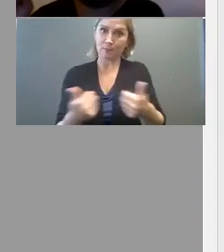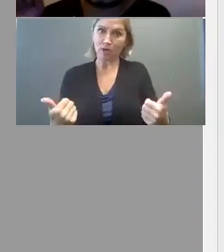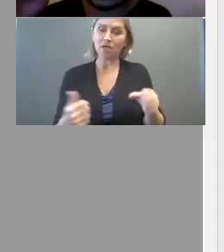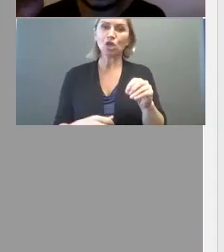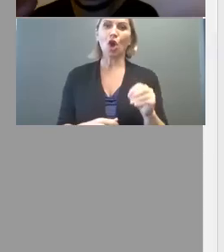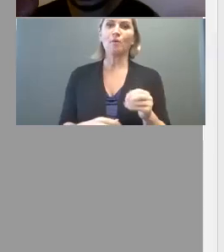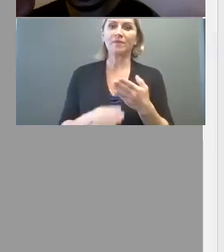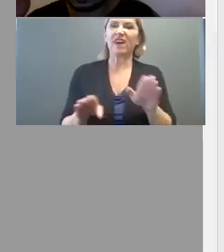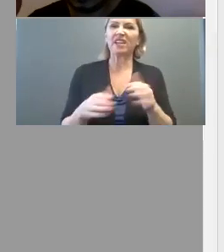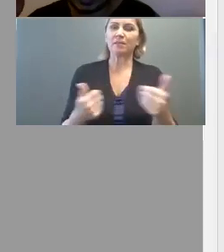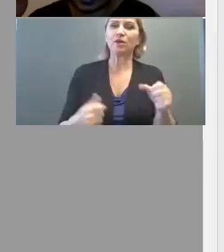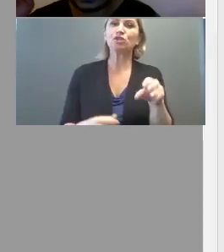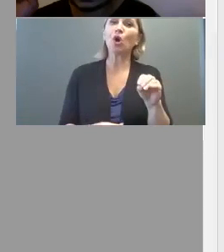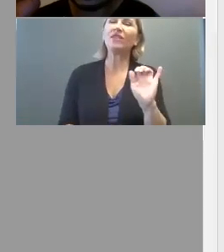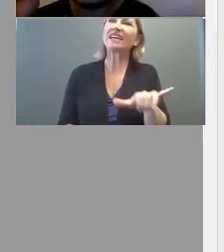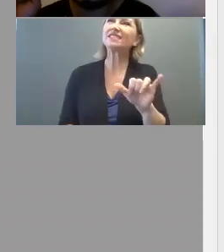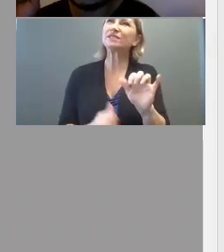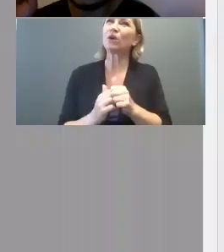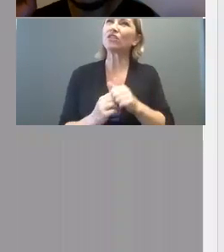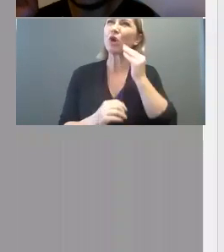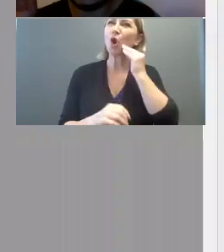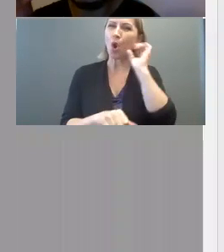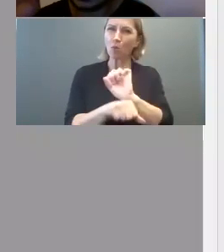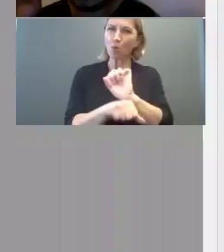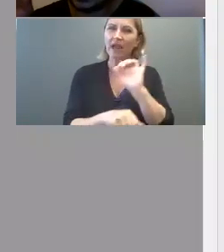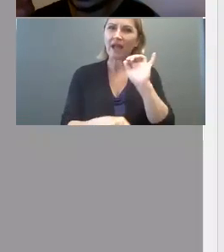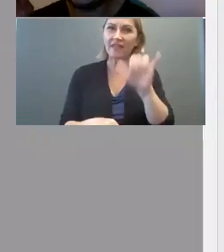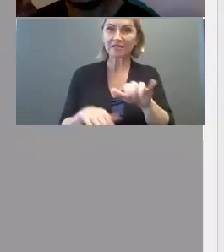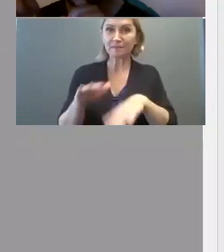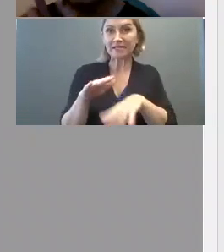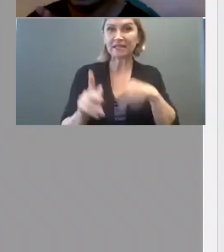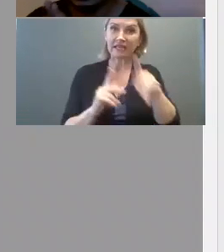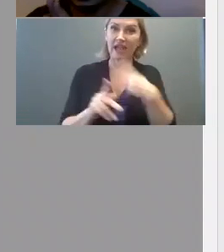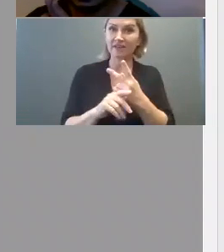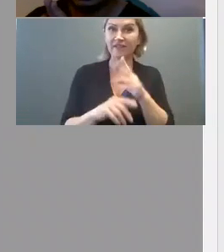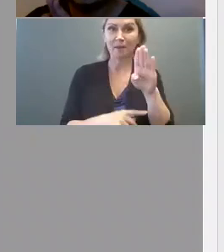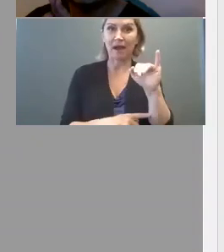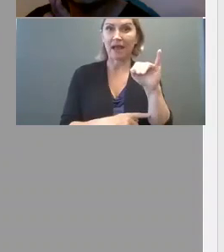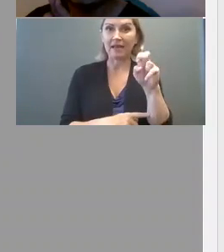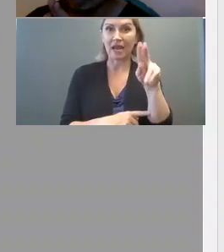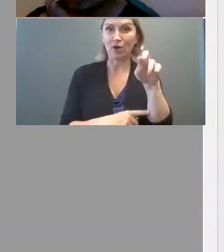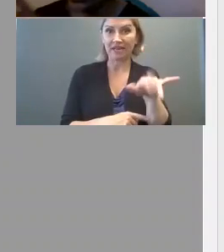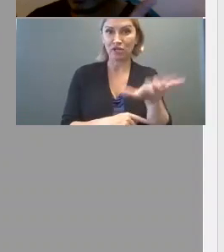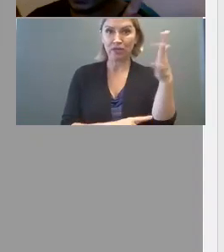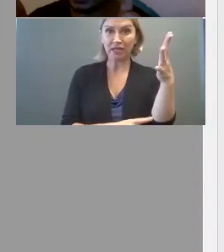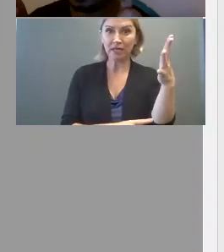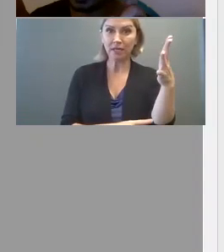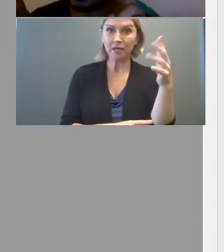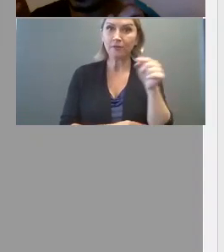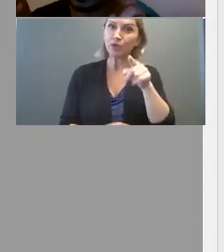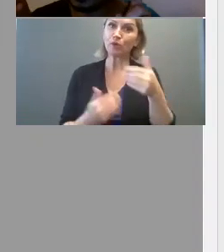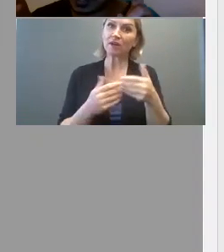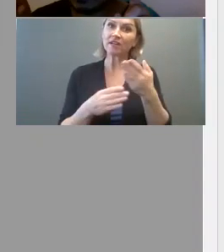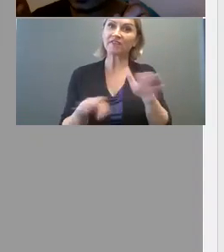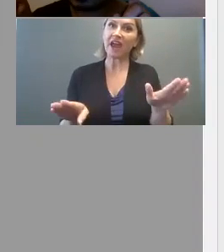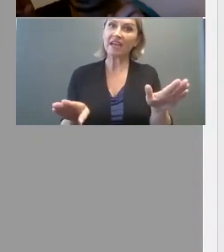case, as with the homework, I guess, is basically kind of like a binary tree where uh, you're dividing your